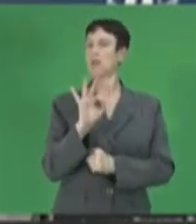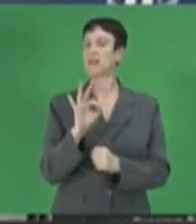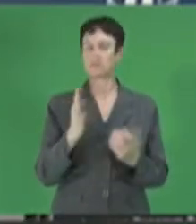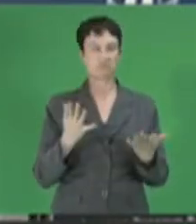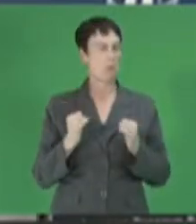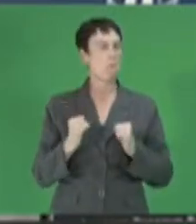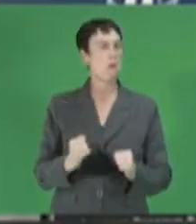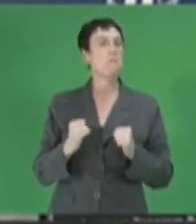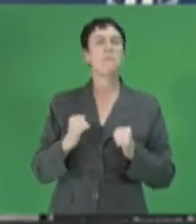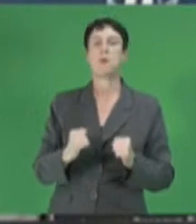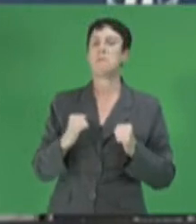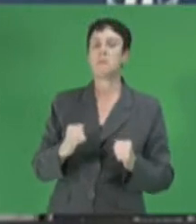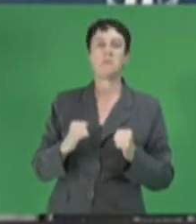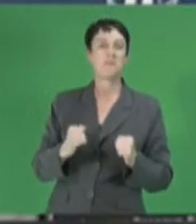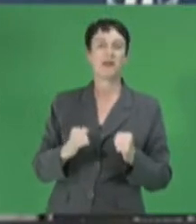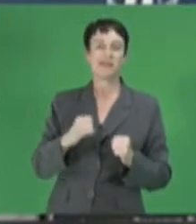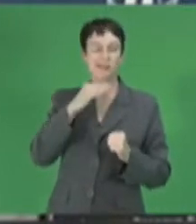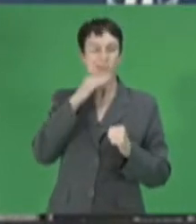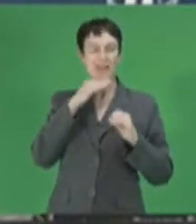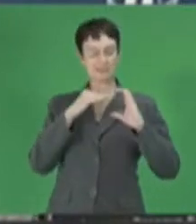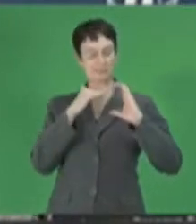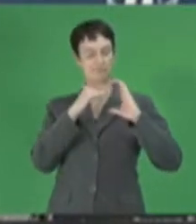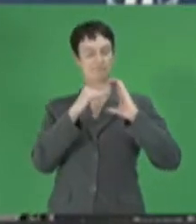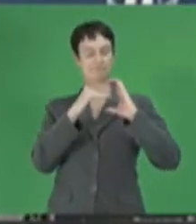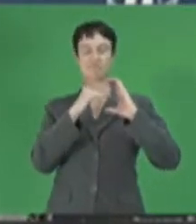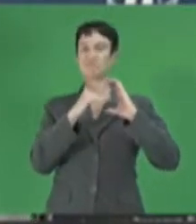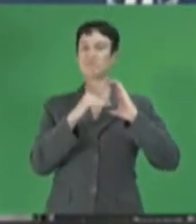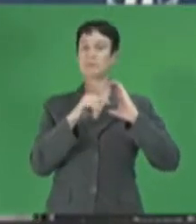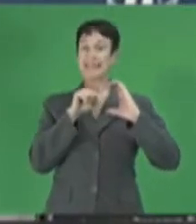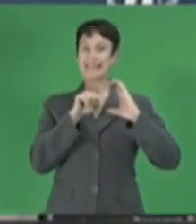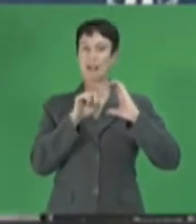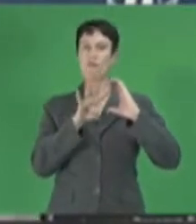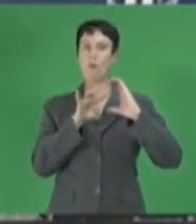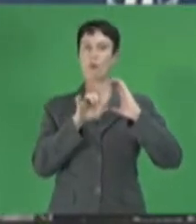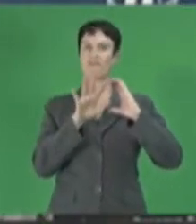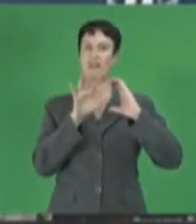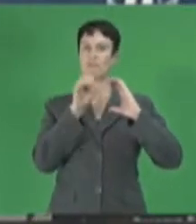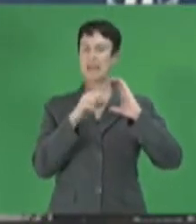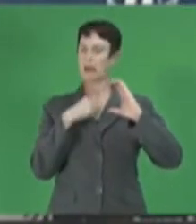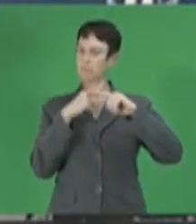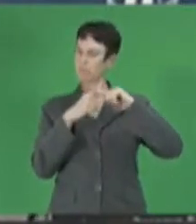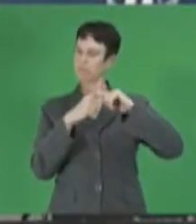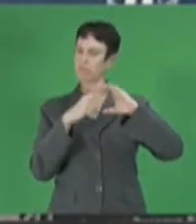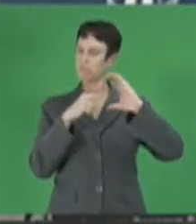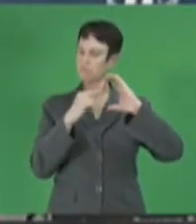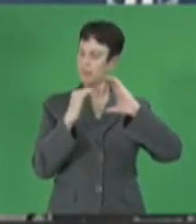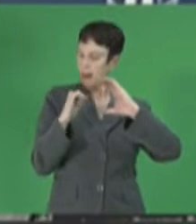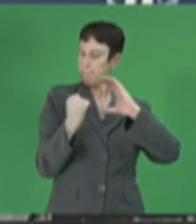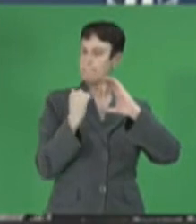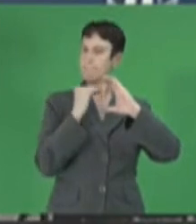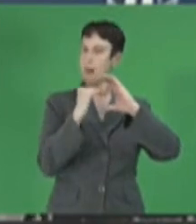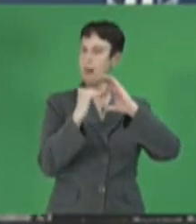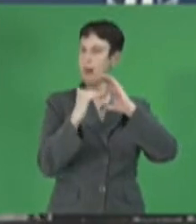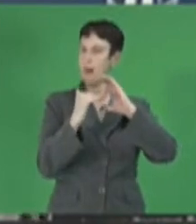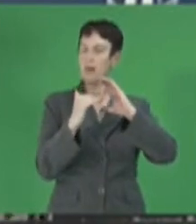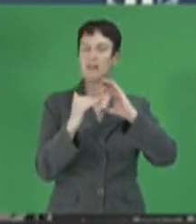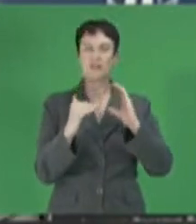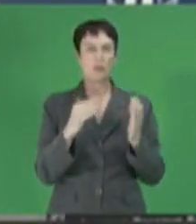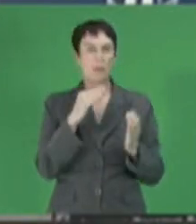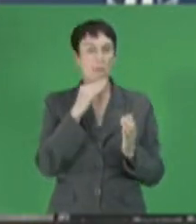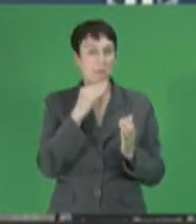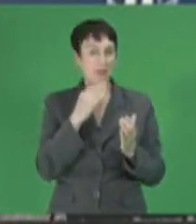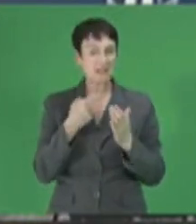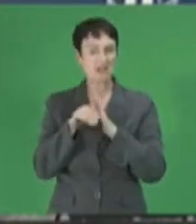remaining below the midpoint of the inflation target range, which then tells us that inflationary pressures then are contained. So